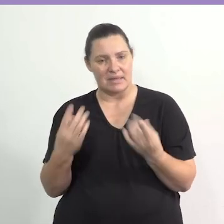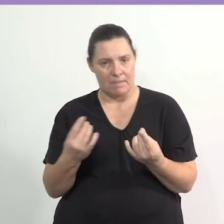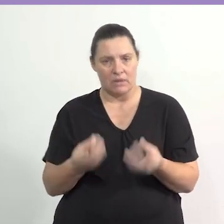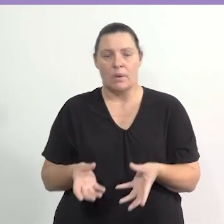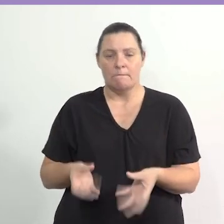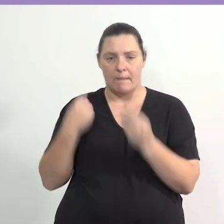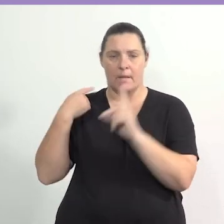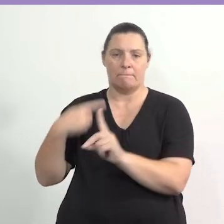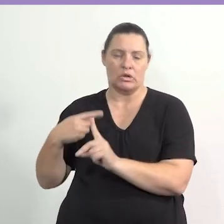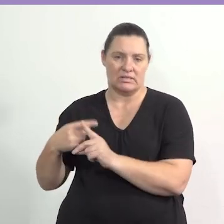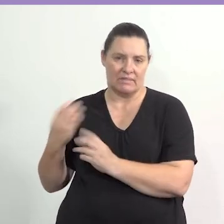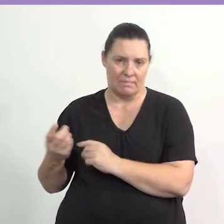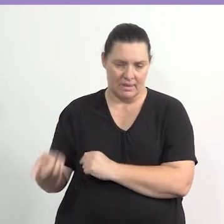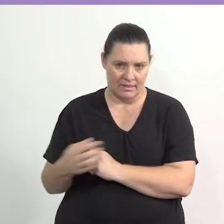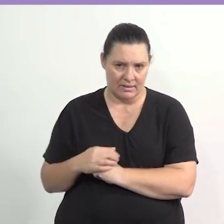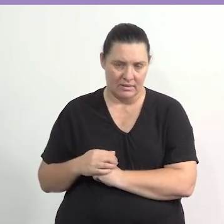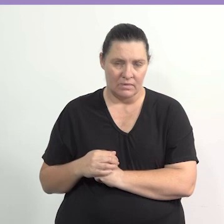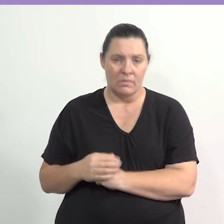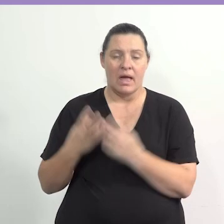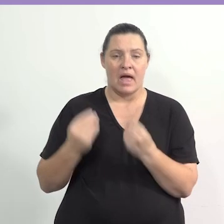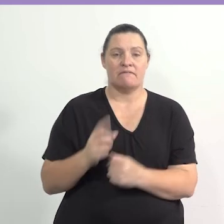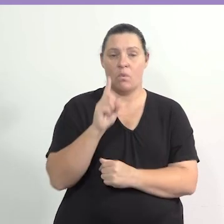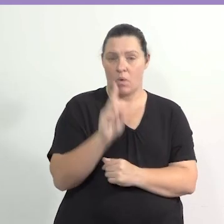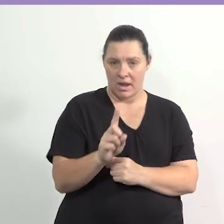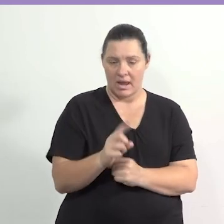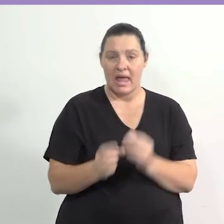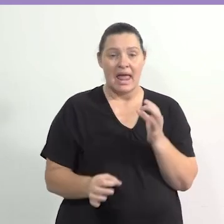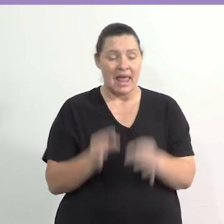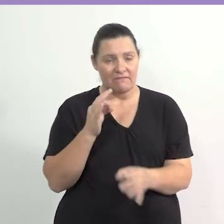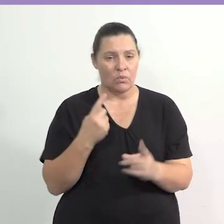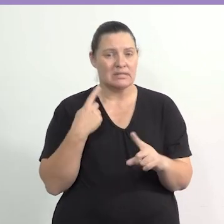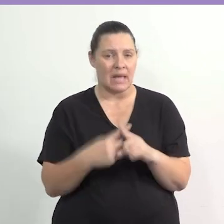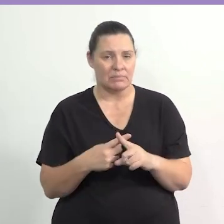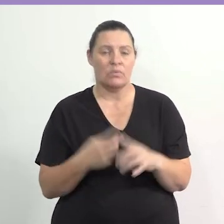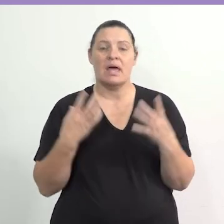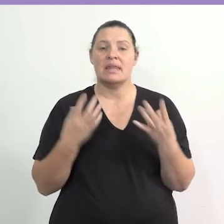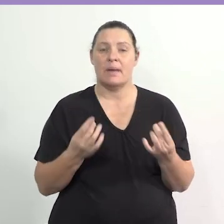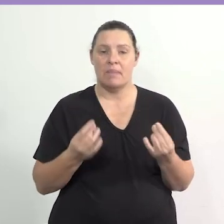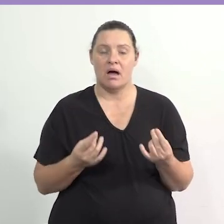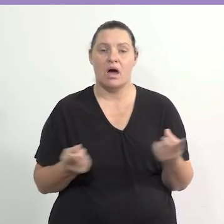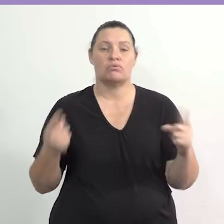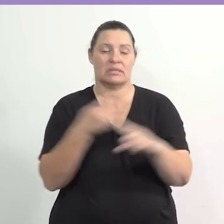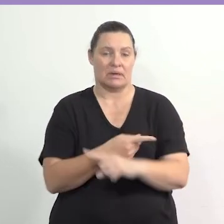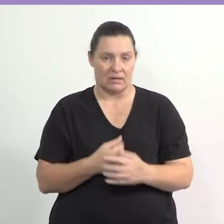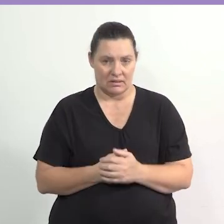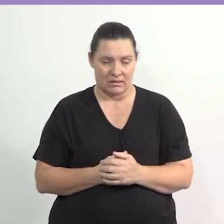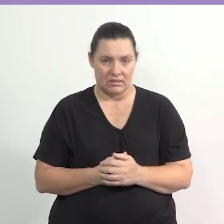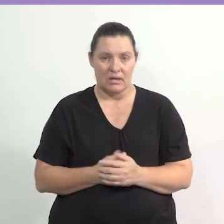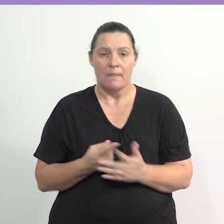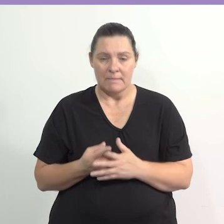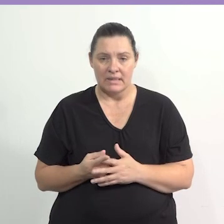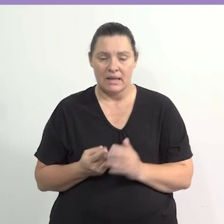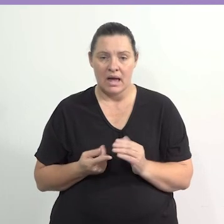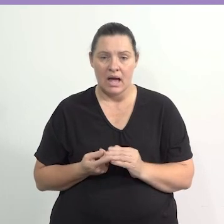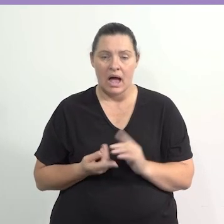another number to get a positive 1. We can get 1 if we multiply with a number's reciprocal, that